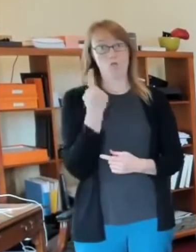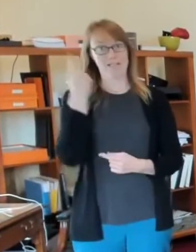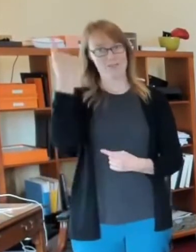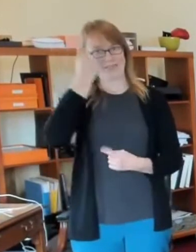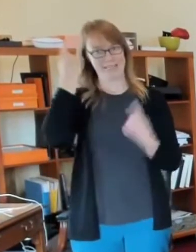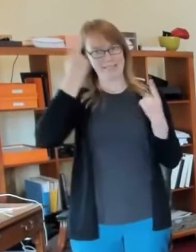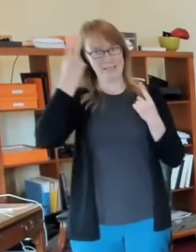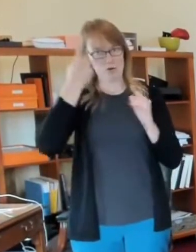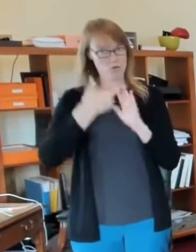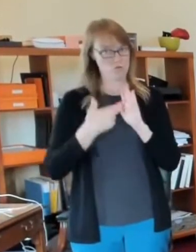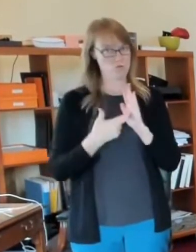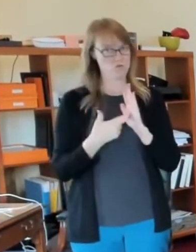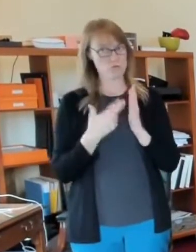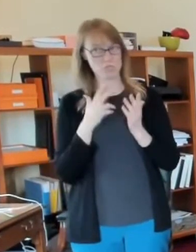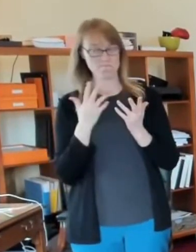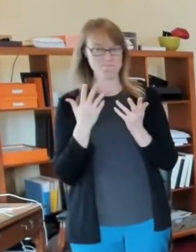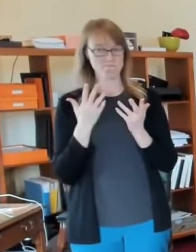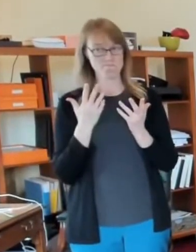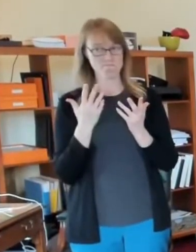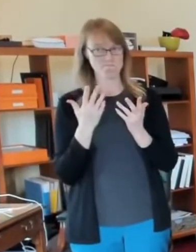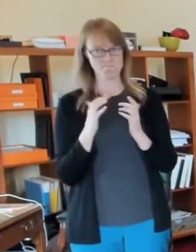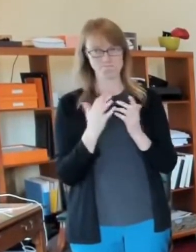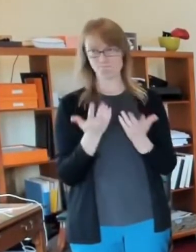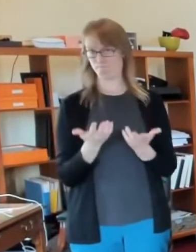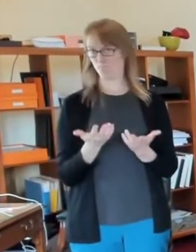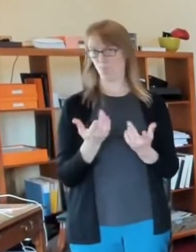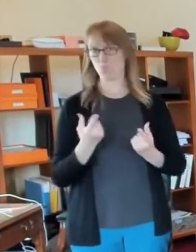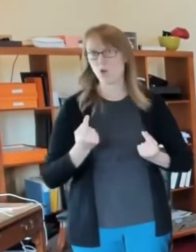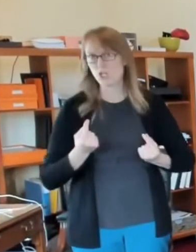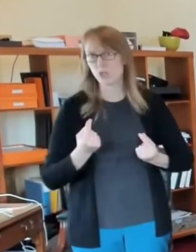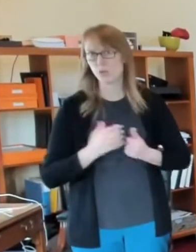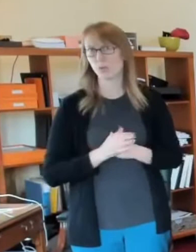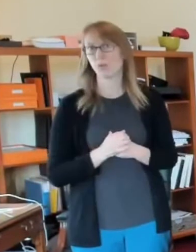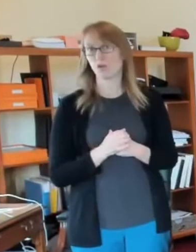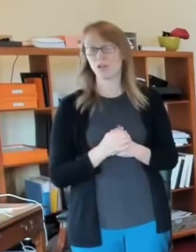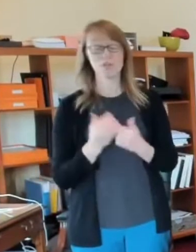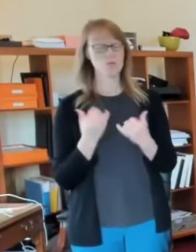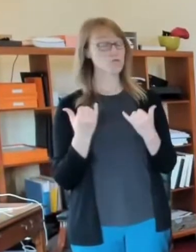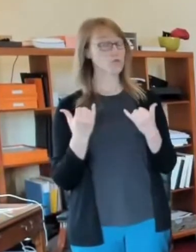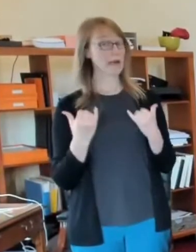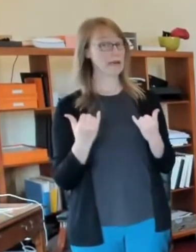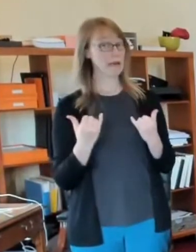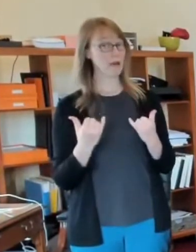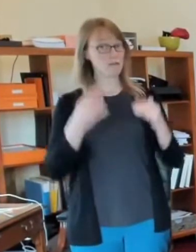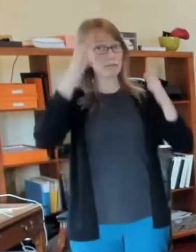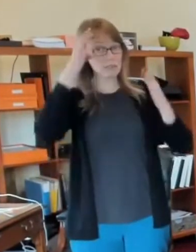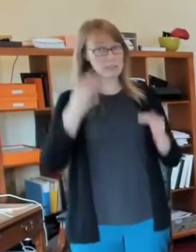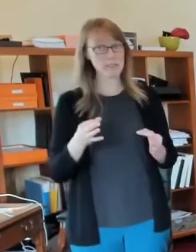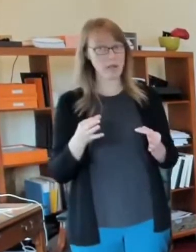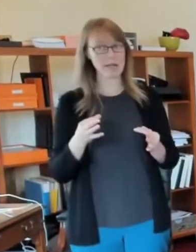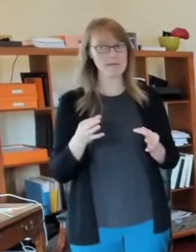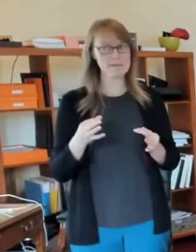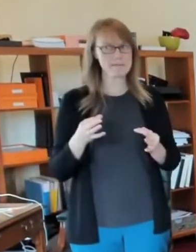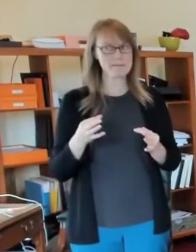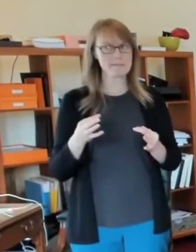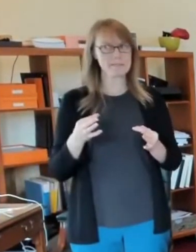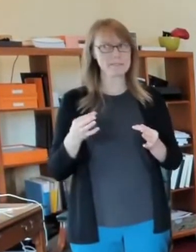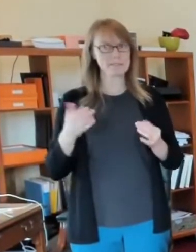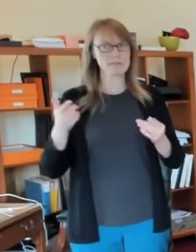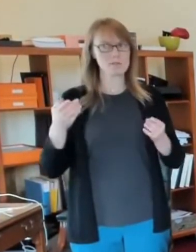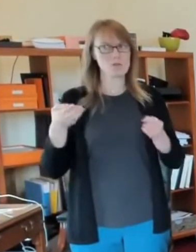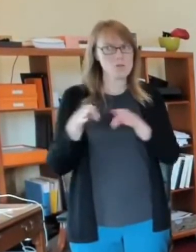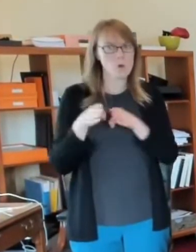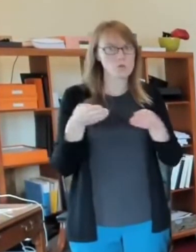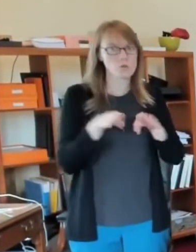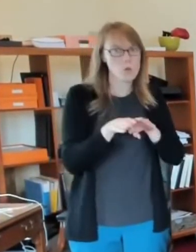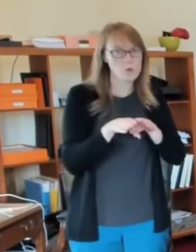right now we have not made a decision to close down any sectors of the economy yet, and we